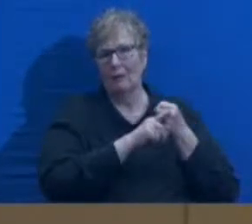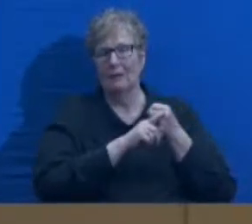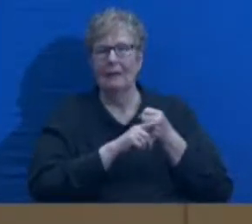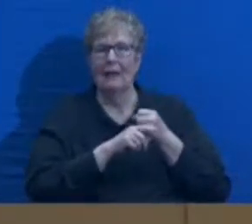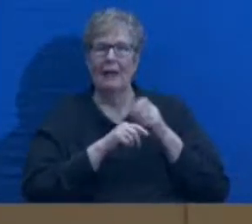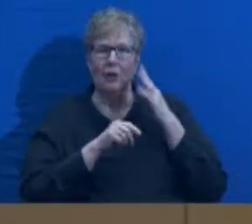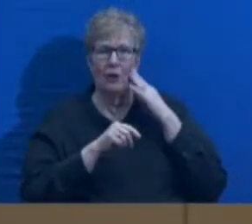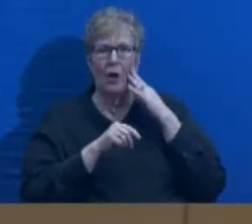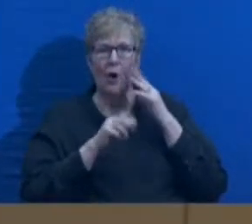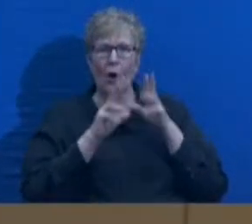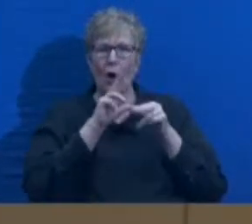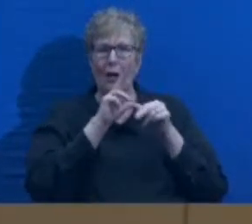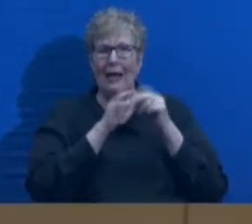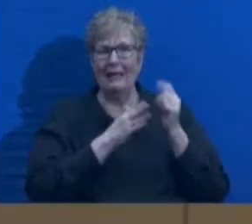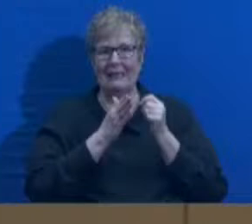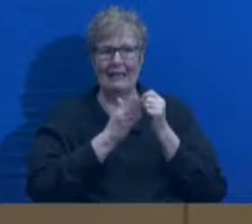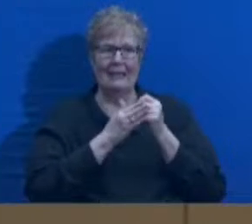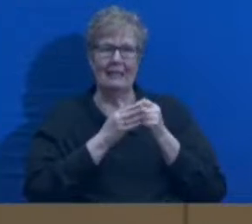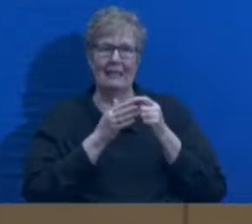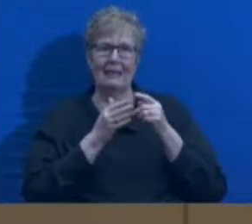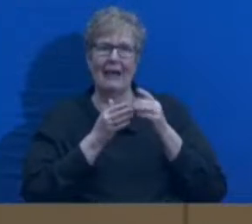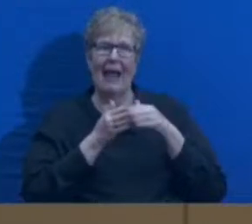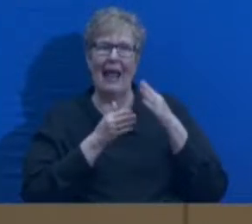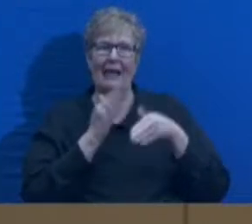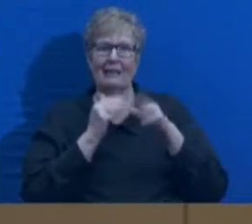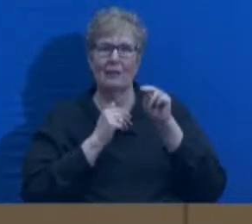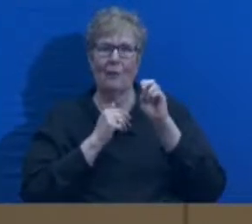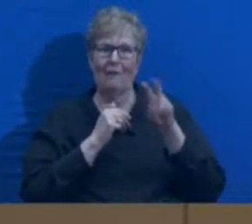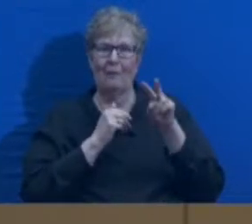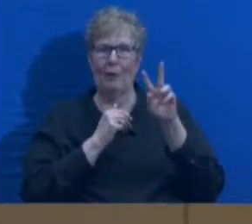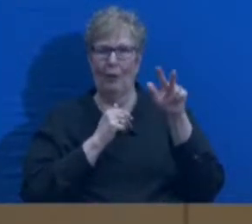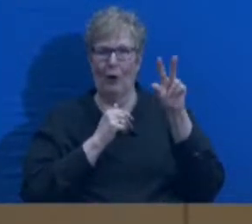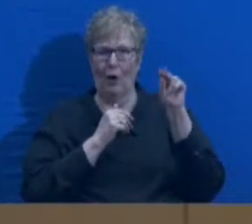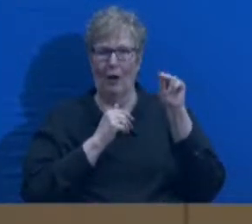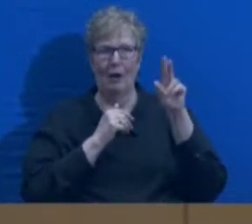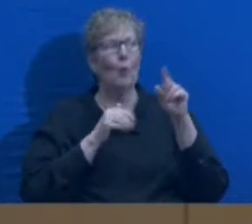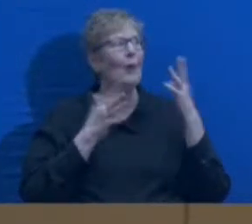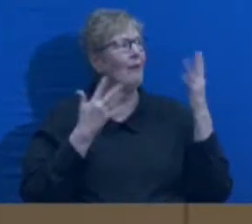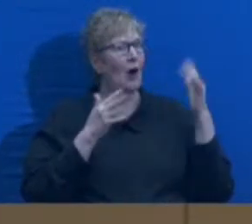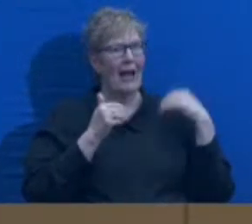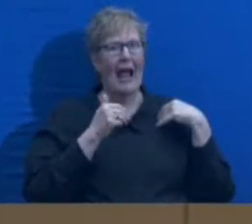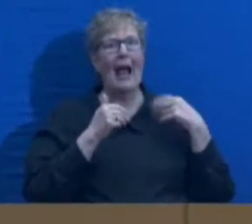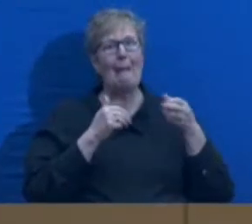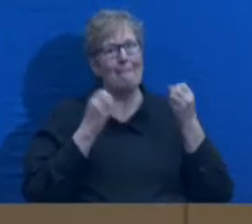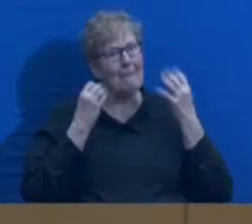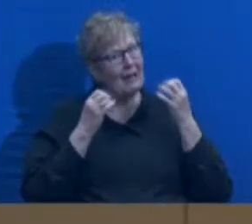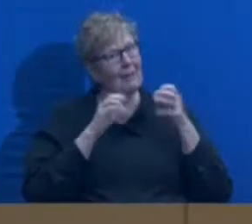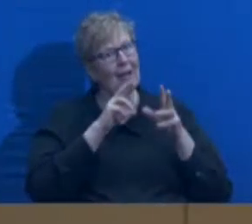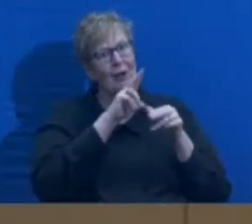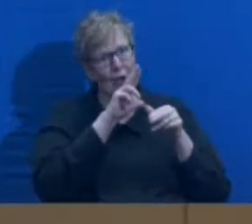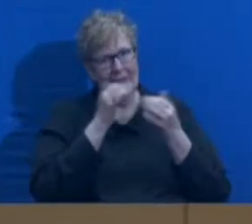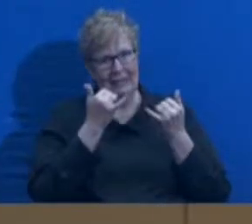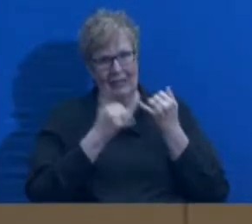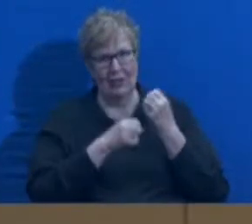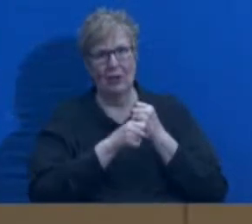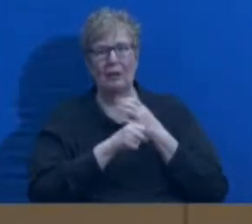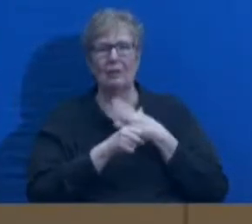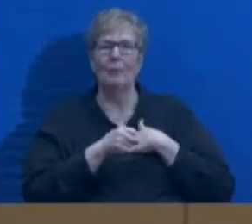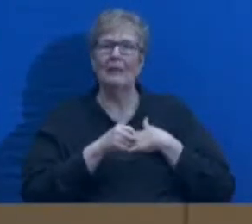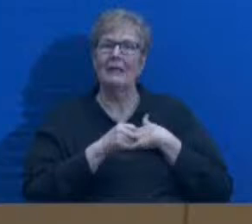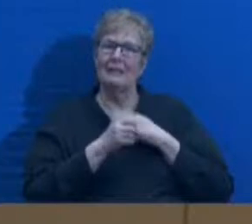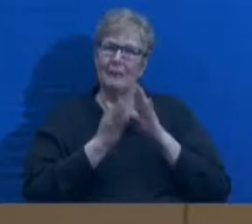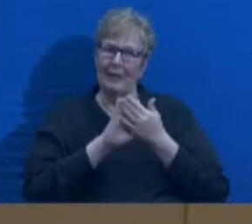November 30th, and we have already had unusually high tropical activity so far this year, we ask the public to